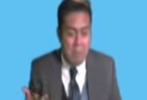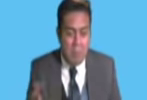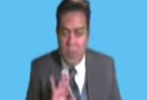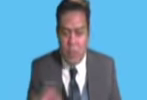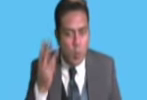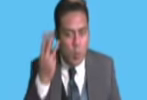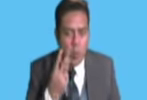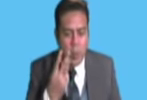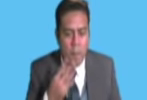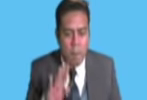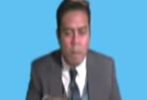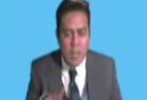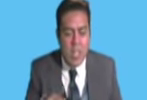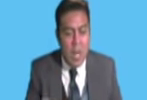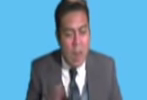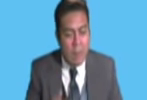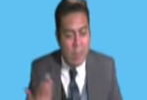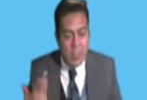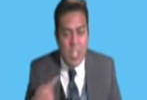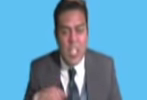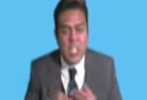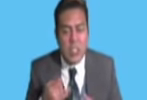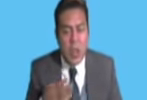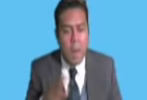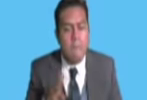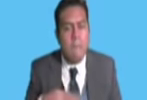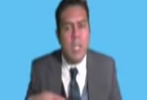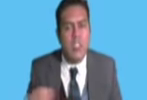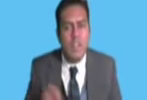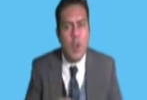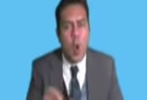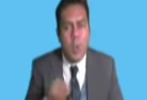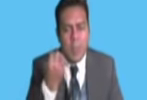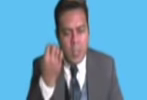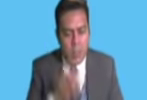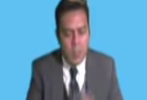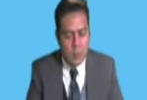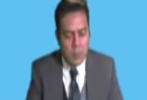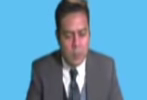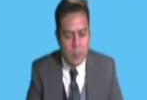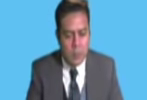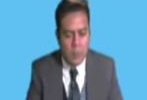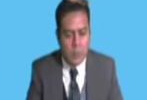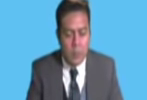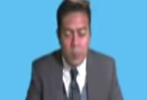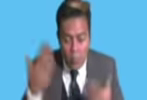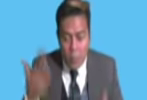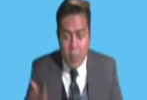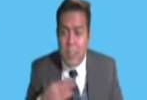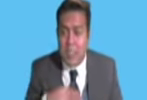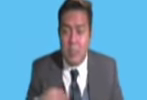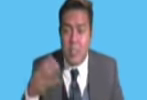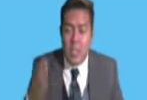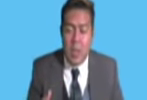Ministry of Women, Children and Poverty Alleviation, it is with the Ministry of Economy. Honourable Speaker,